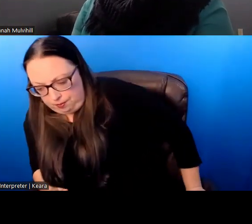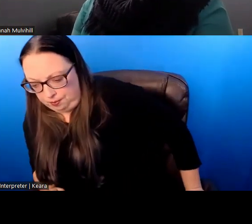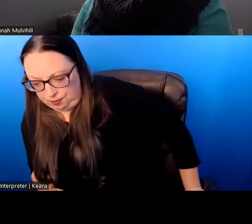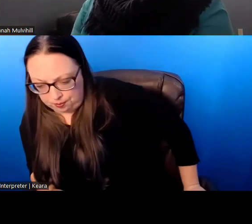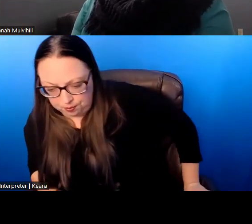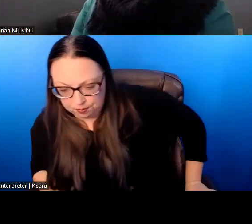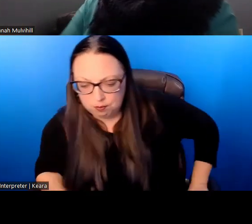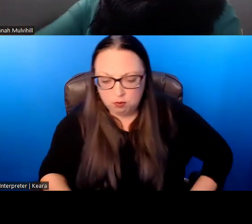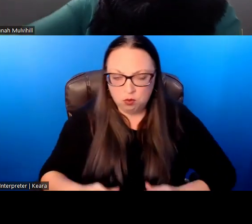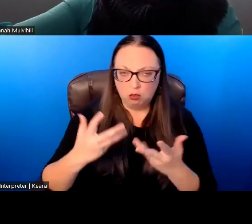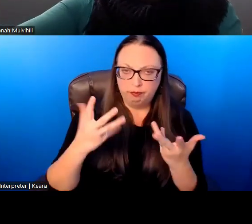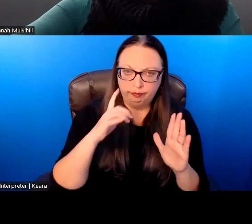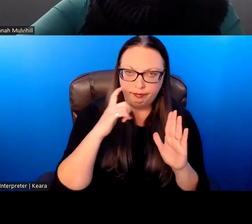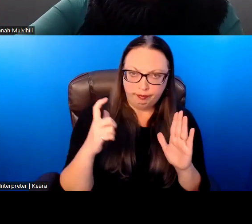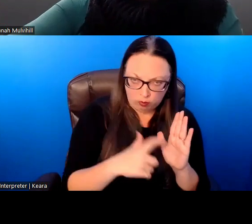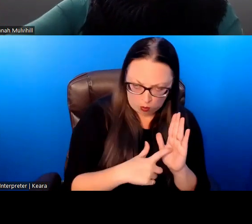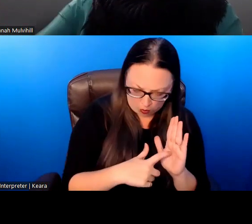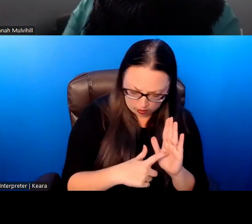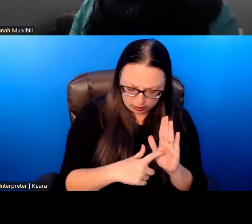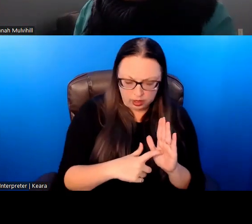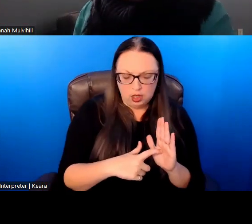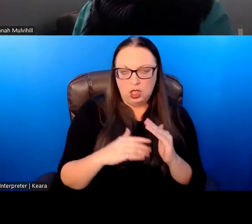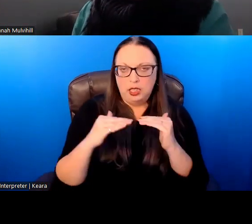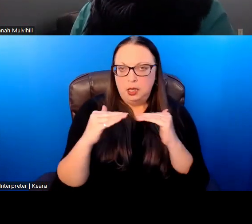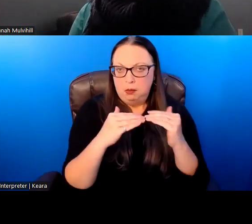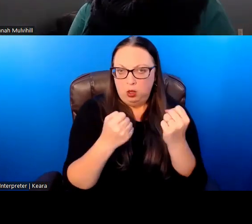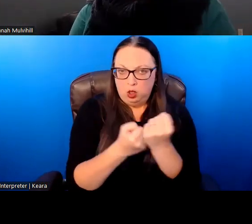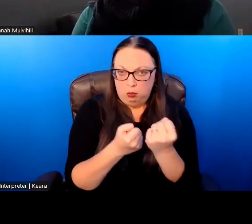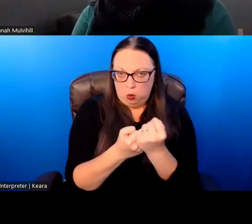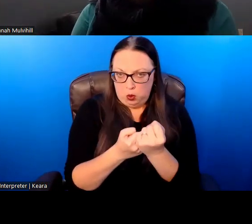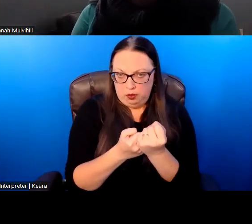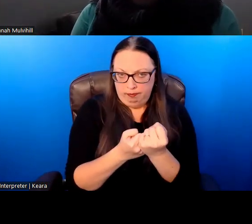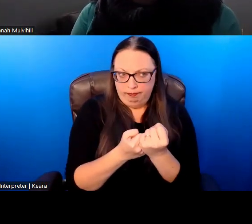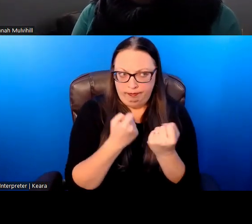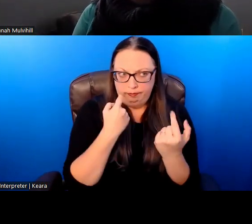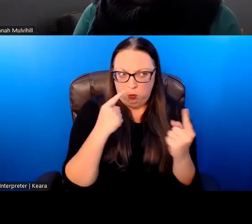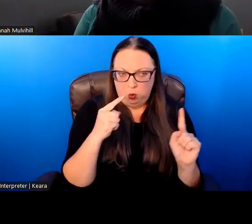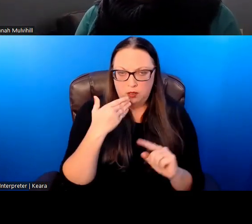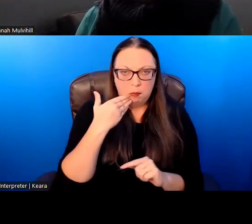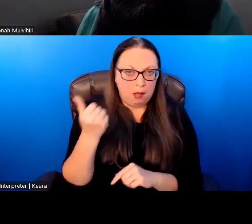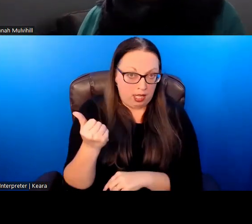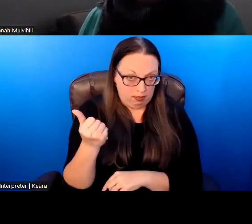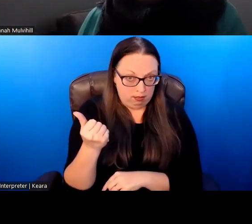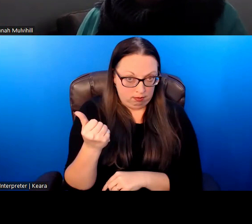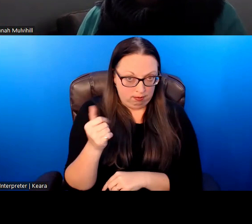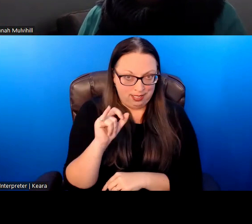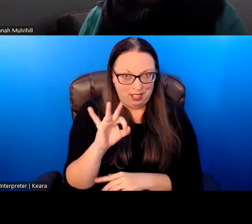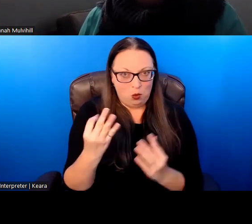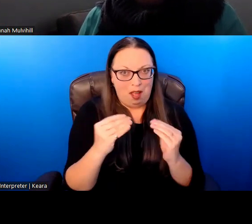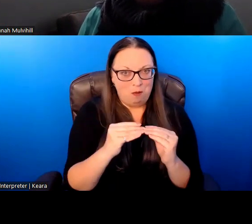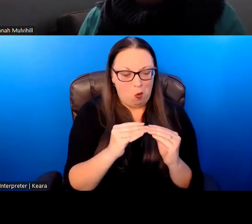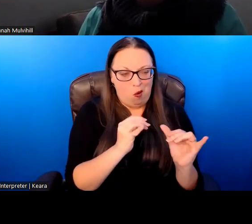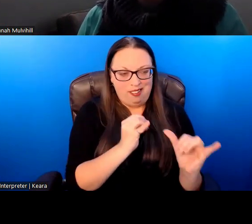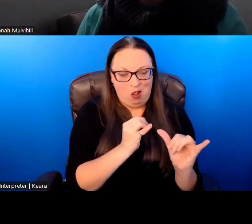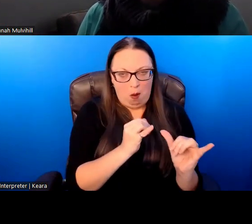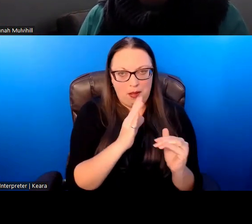So as I noted, peer support really works its best when you have more in common than struggling with